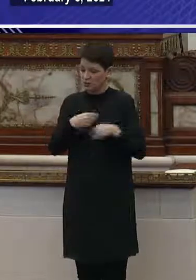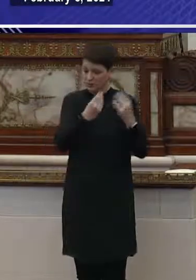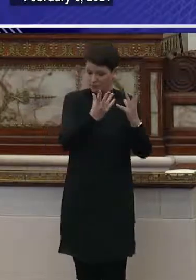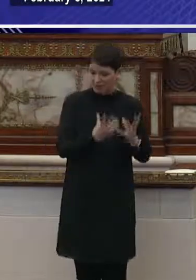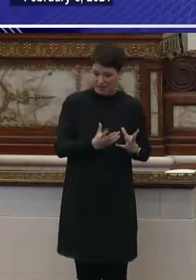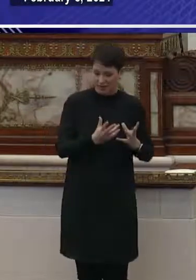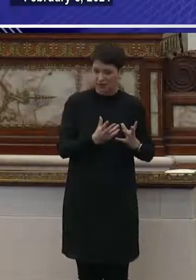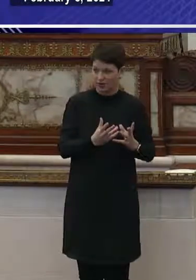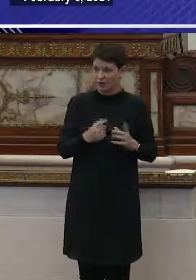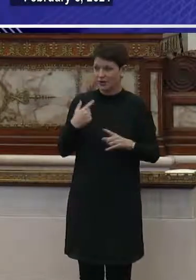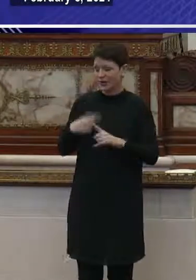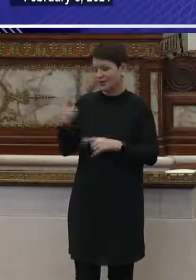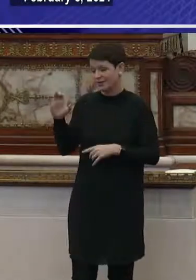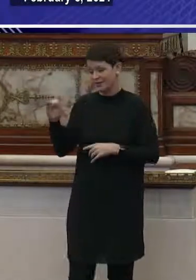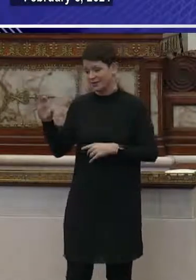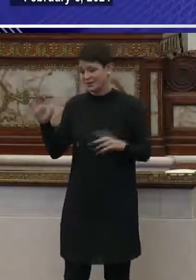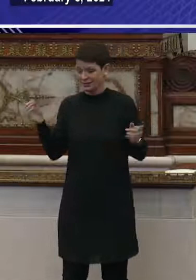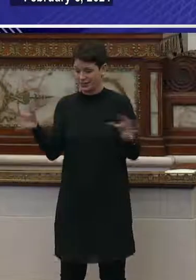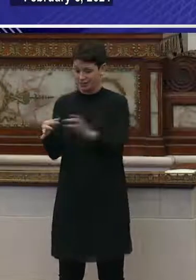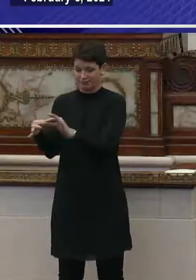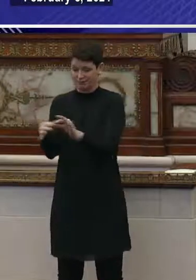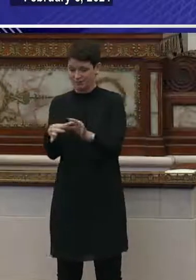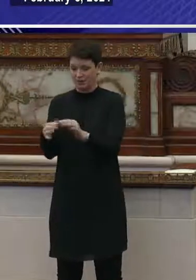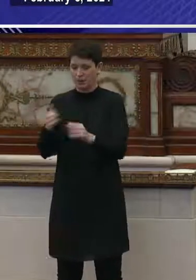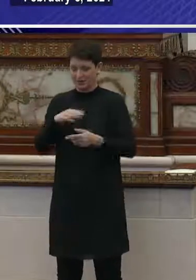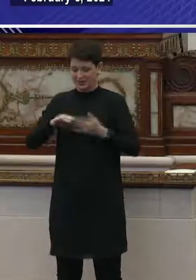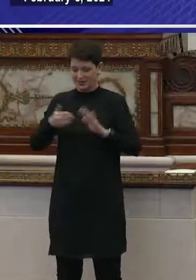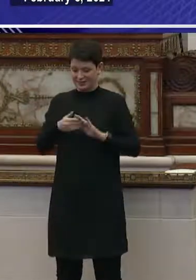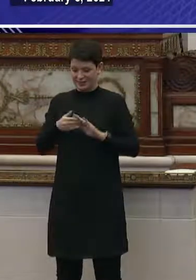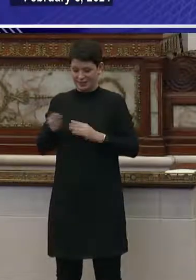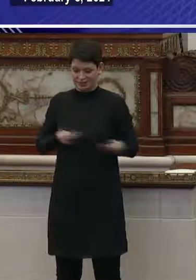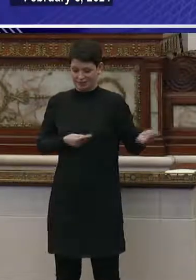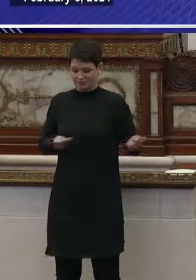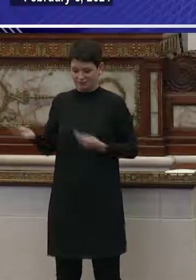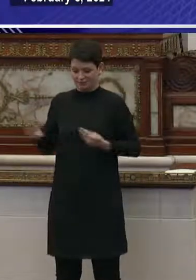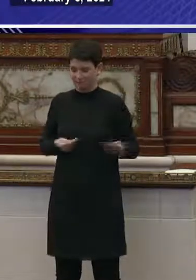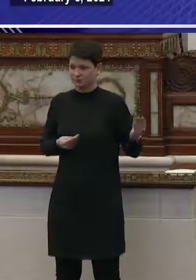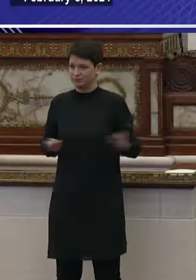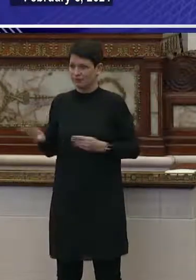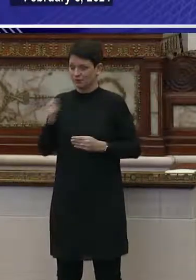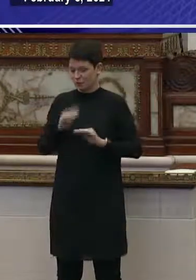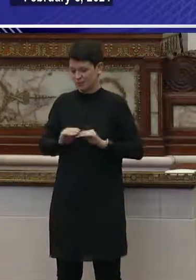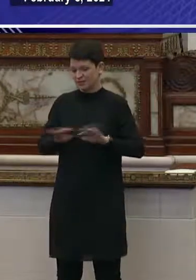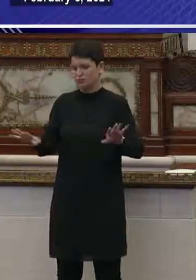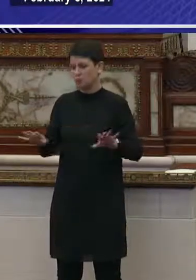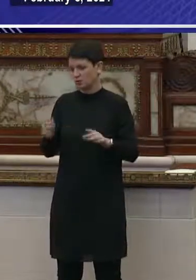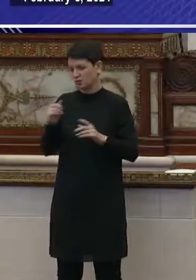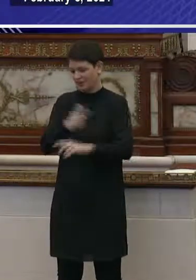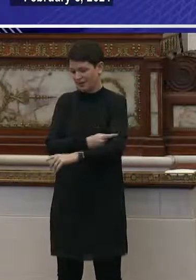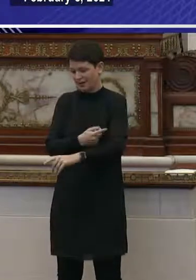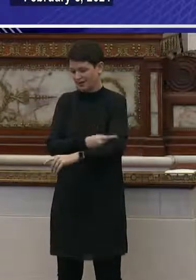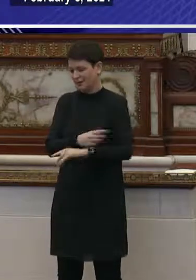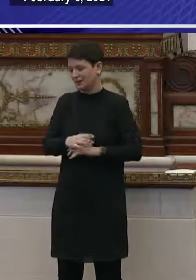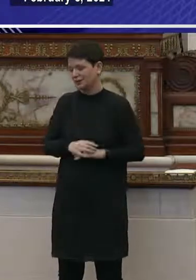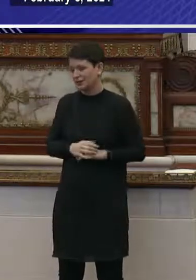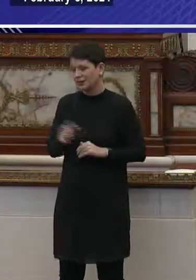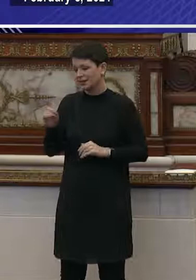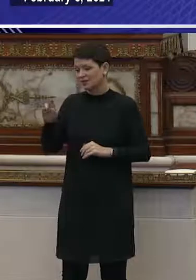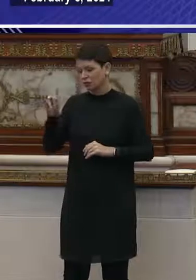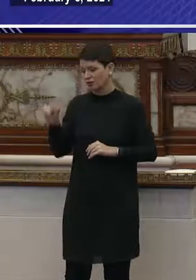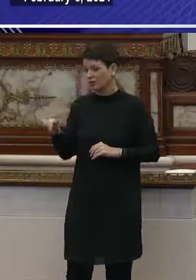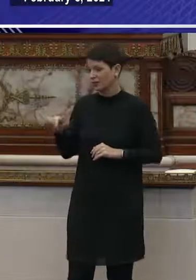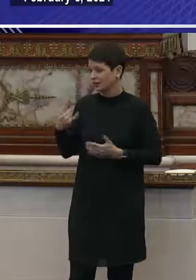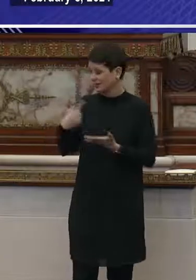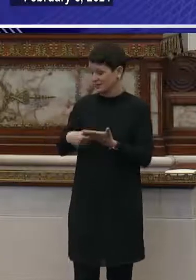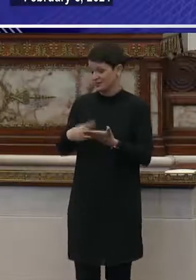provider and with the CDC, with the city serving as an agent of the CDC for the purposes of distribution of that vaccine. I think Dr. Farley has